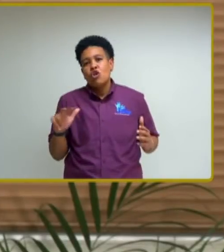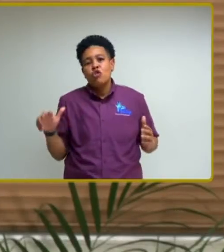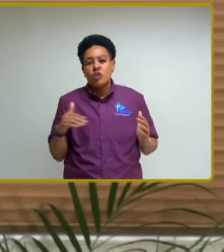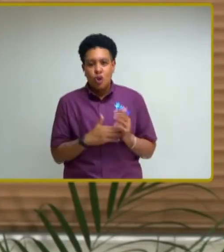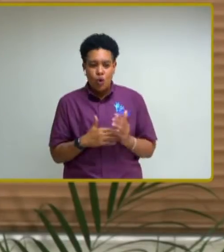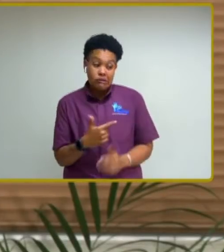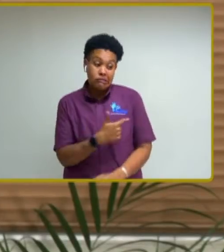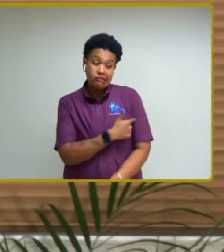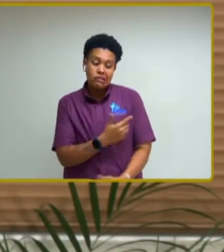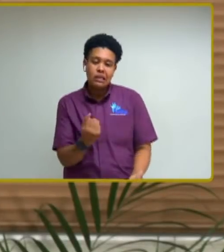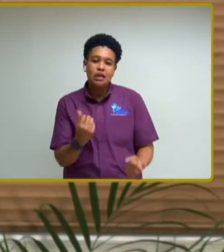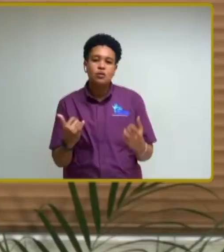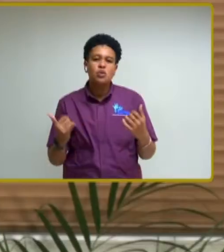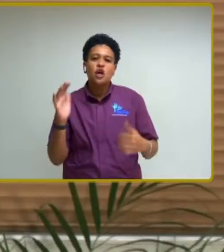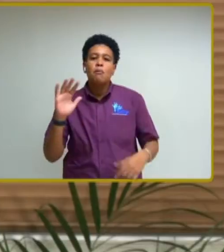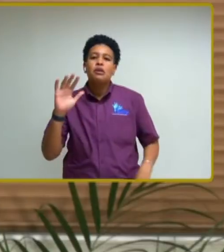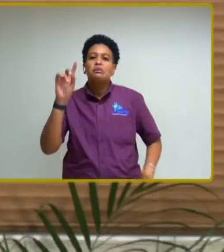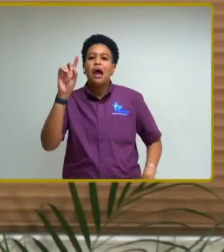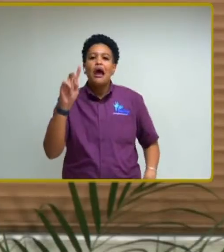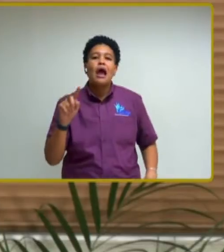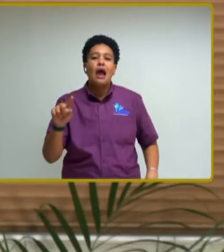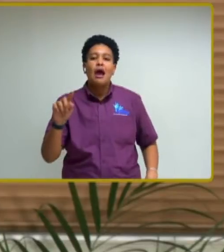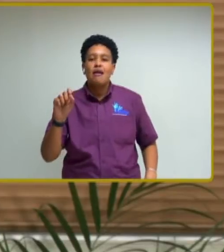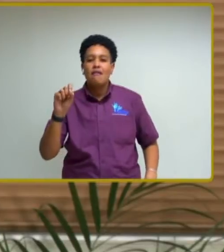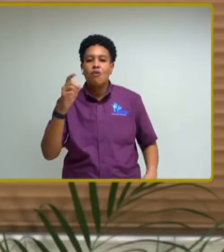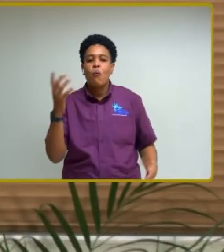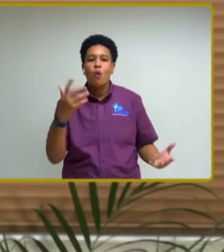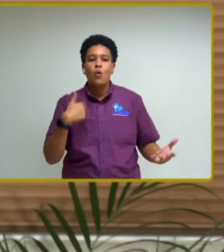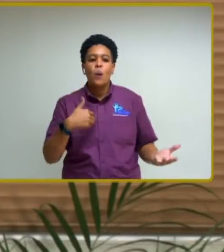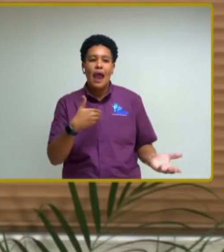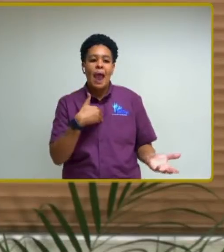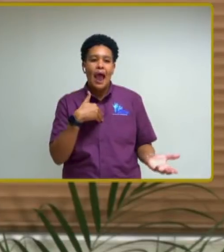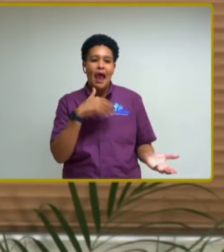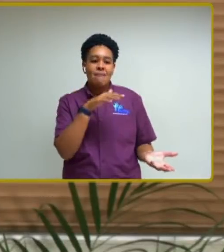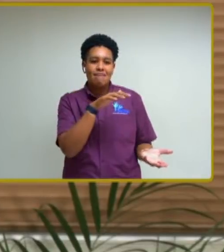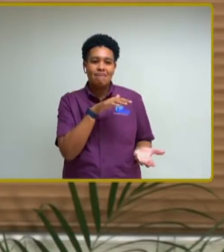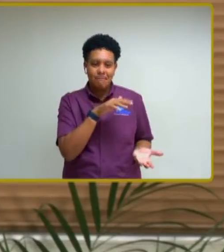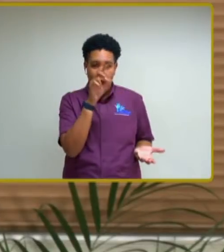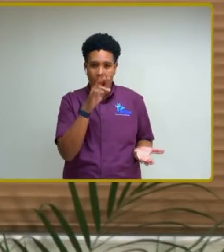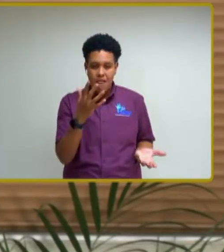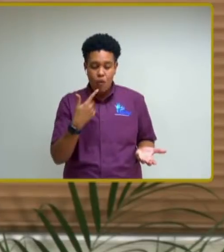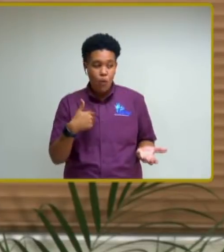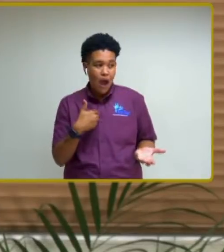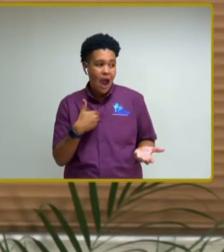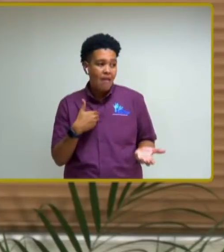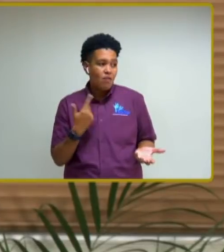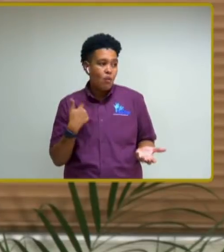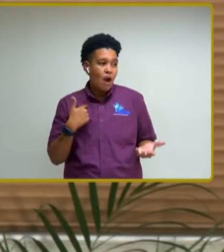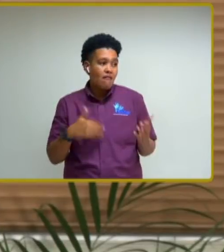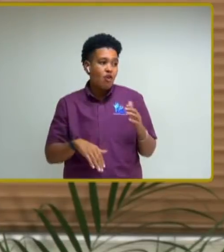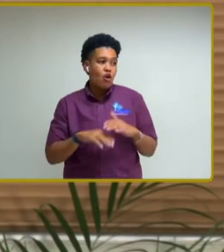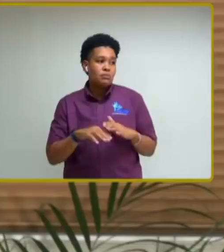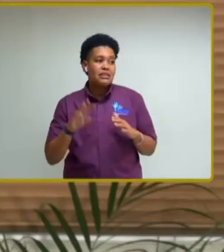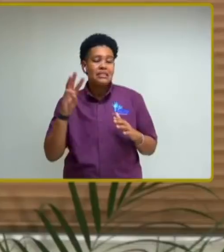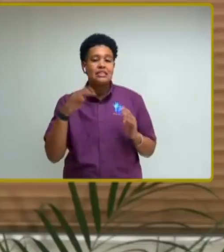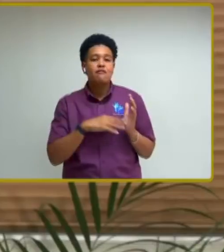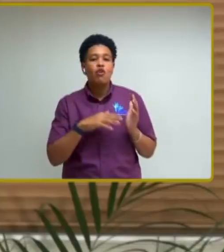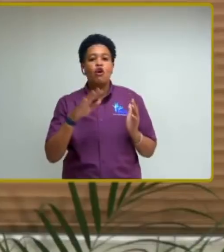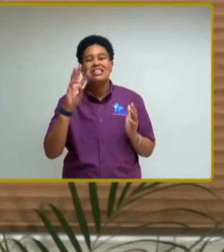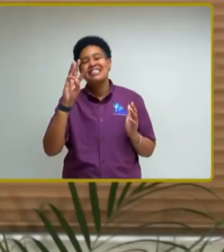is approximately half of the stocks that we have. We have up to